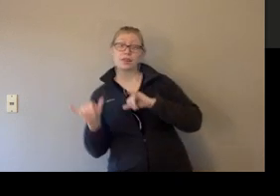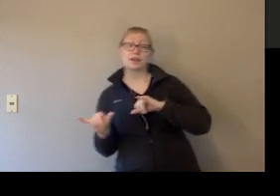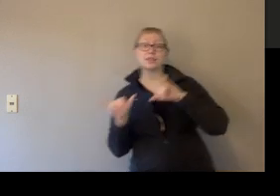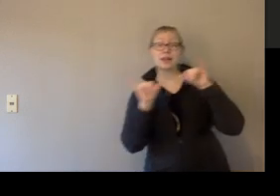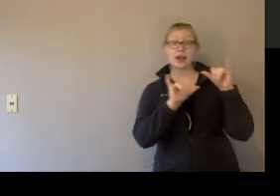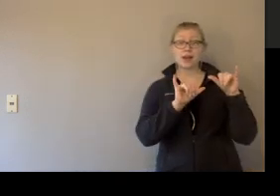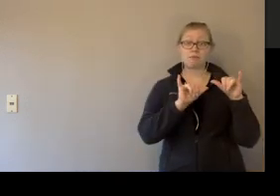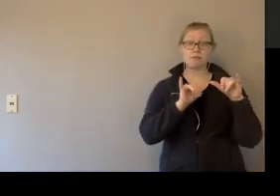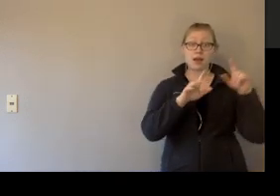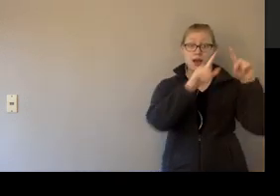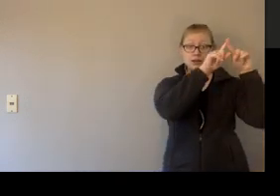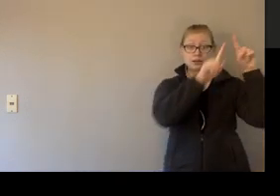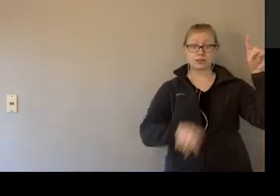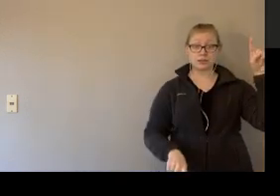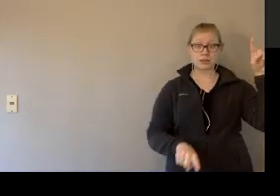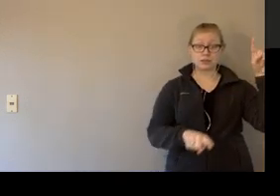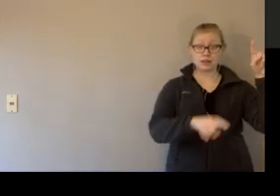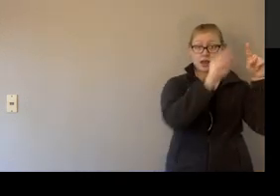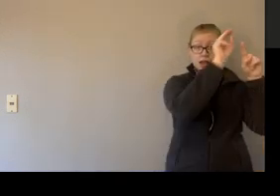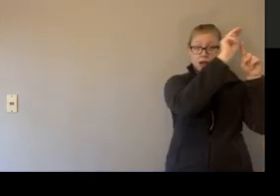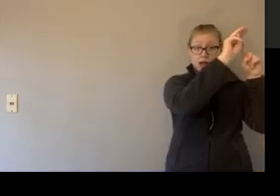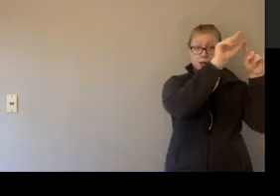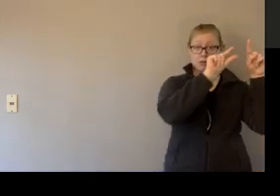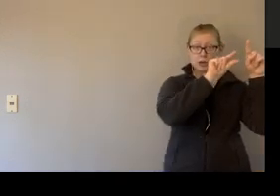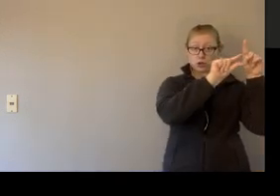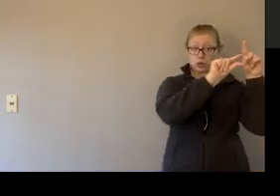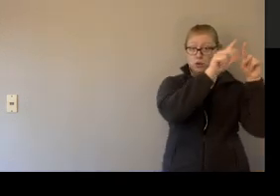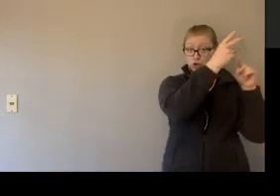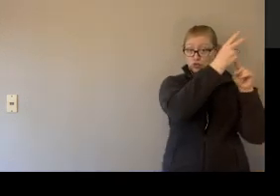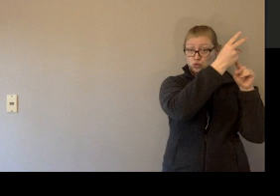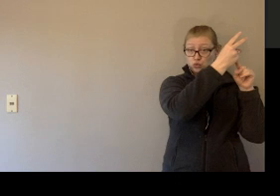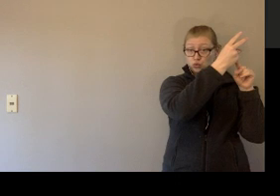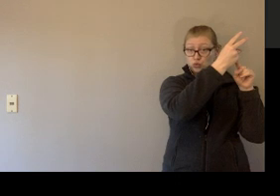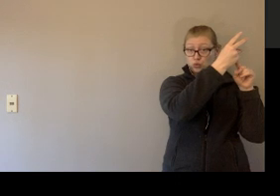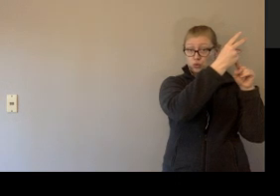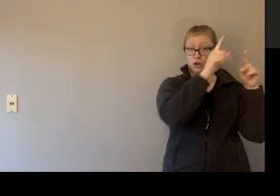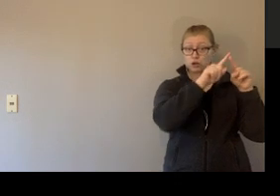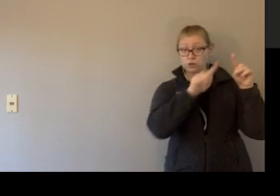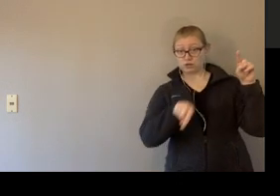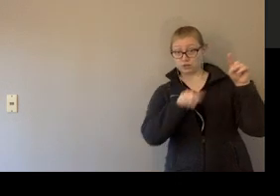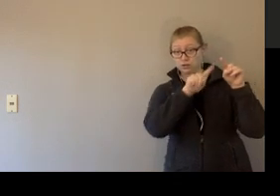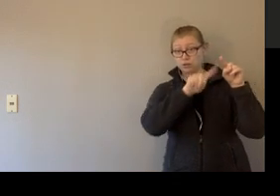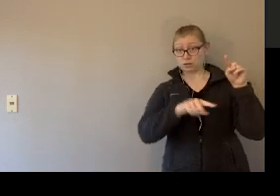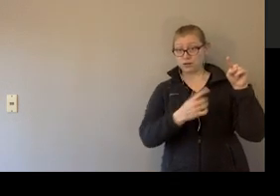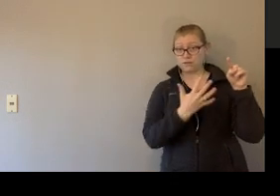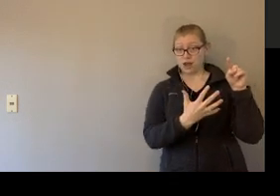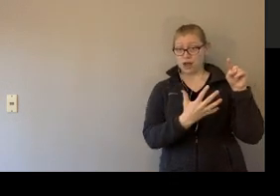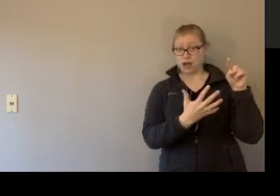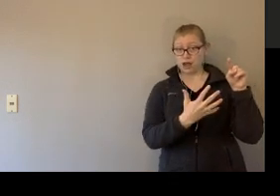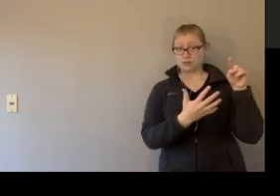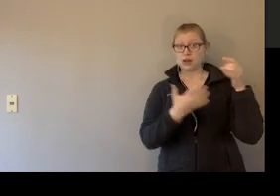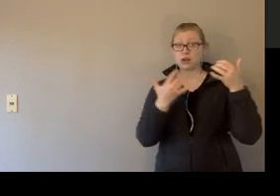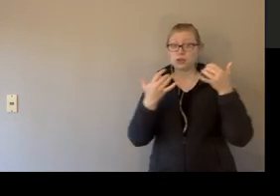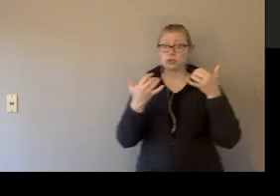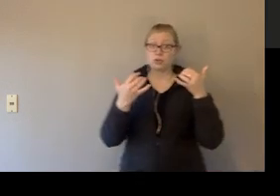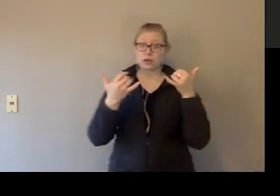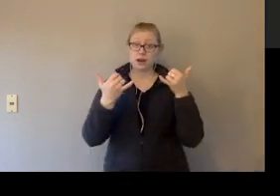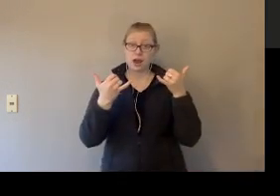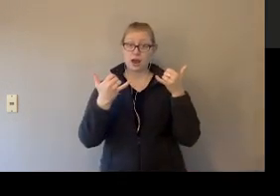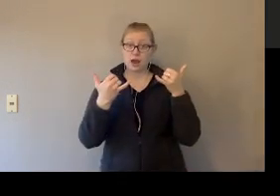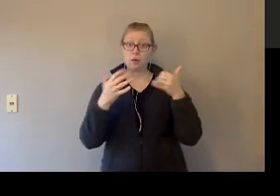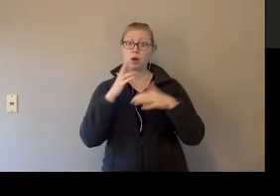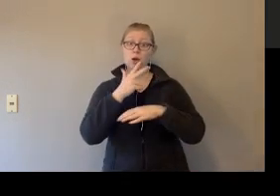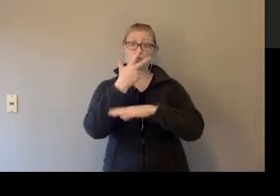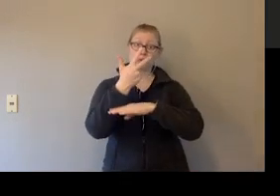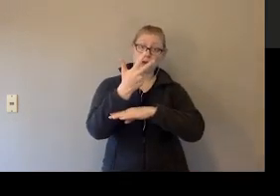5. And so we can set that up. I'm going to say, it doesn't matter if you do 3 over Pn or Pn over